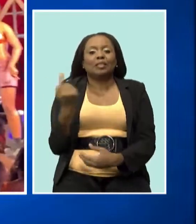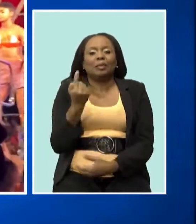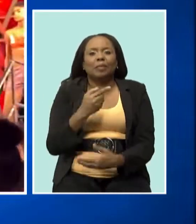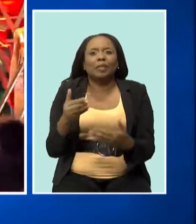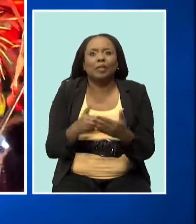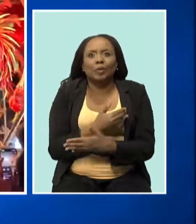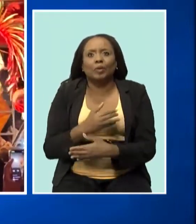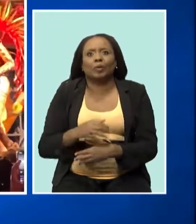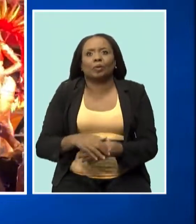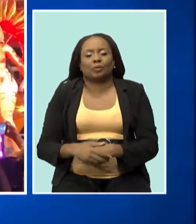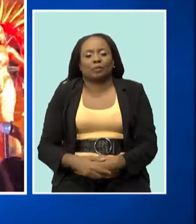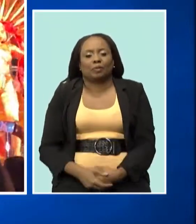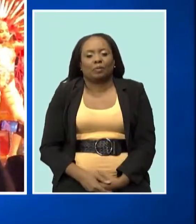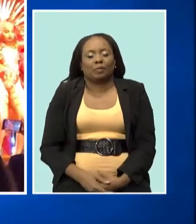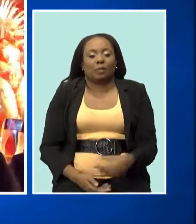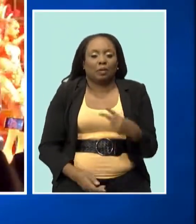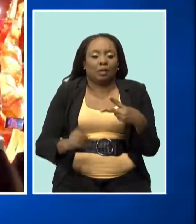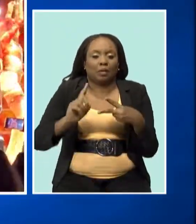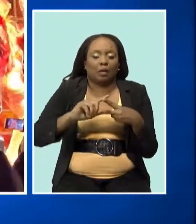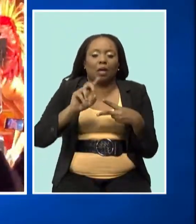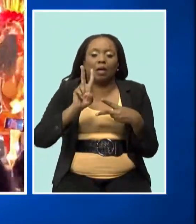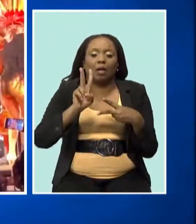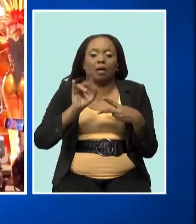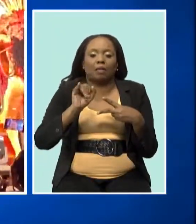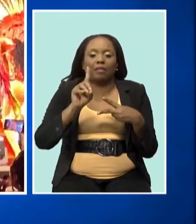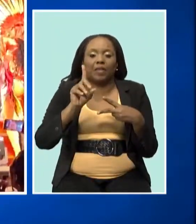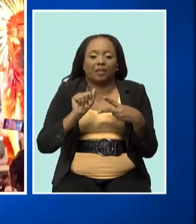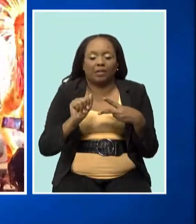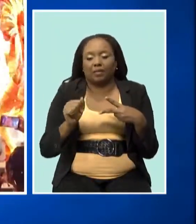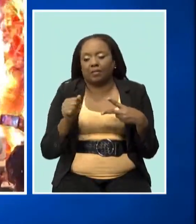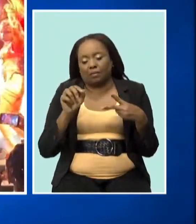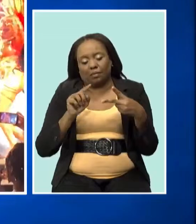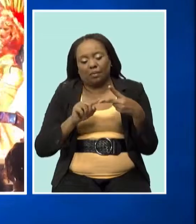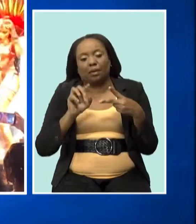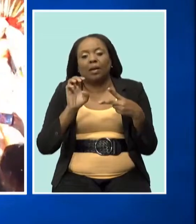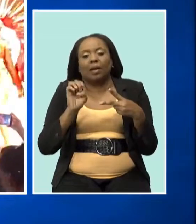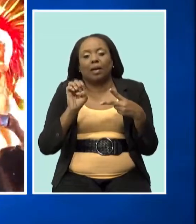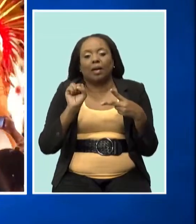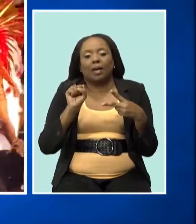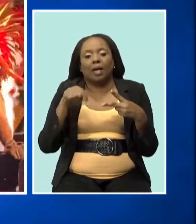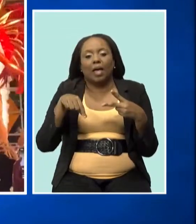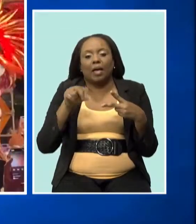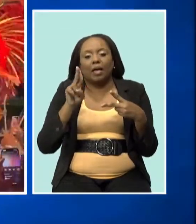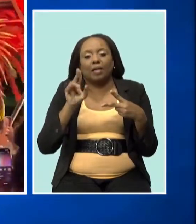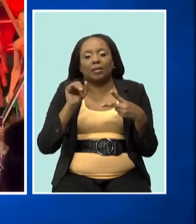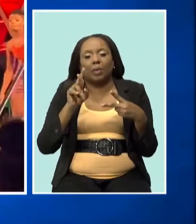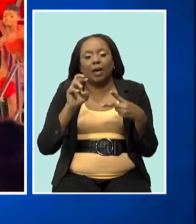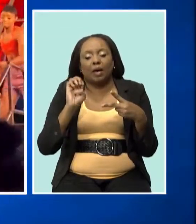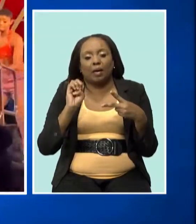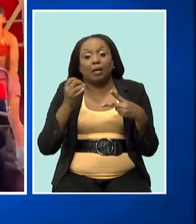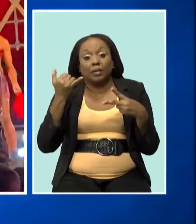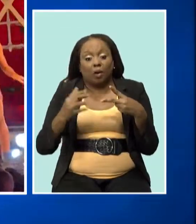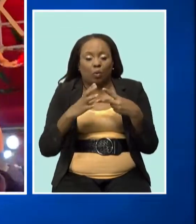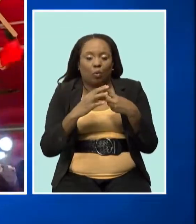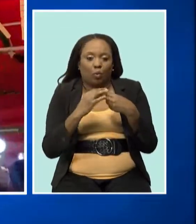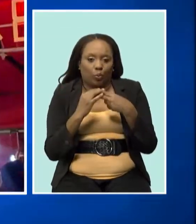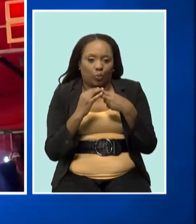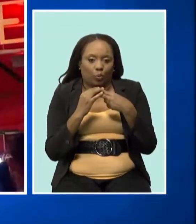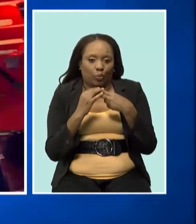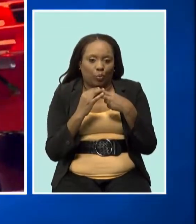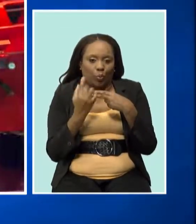by Esquire launched its band last night under the theme Kindred Spirits at a stunning location near Codrington School in St. John. Joining